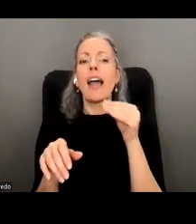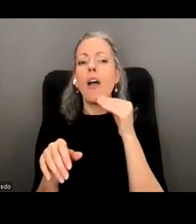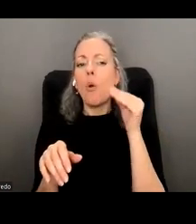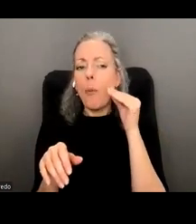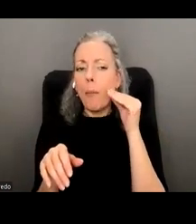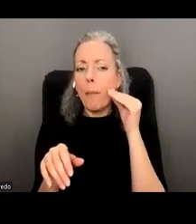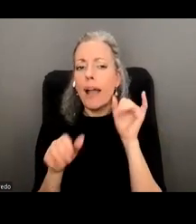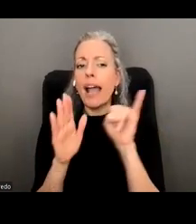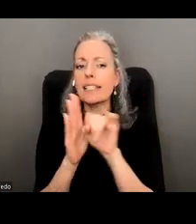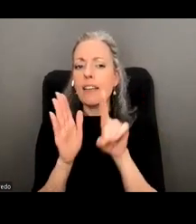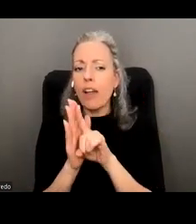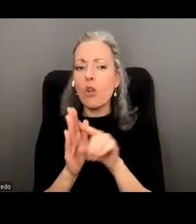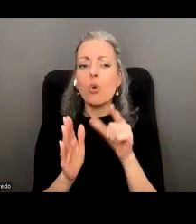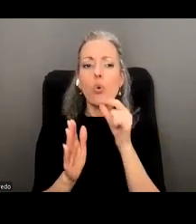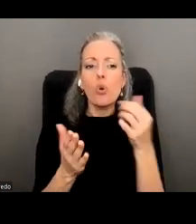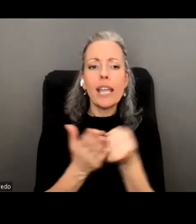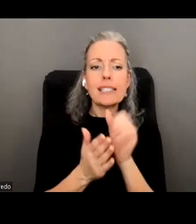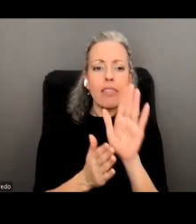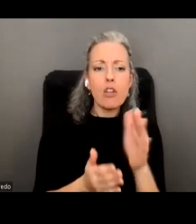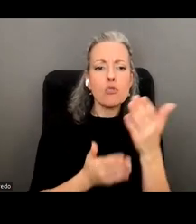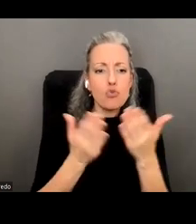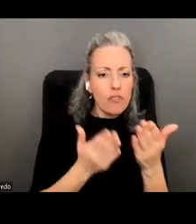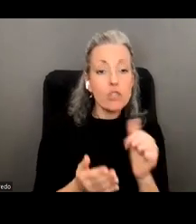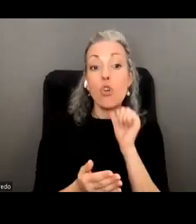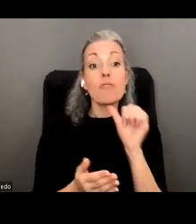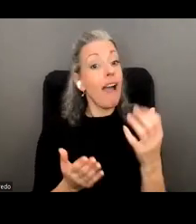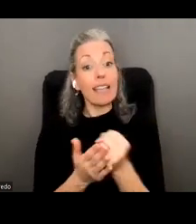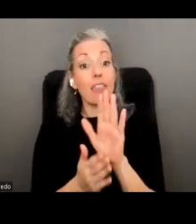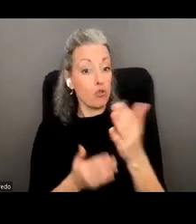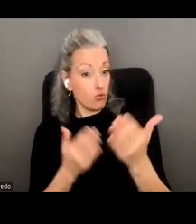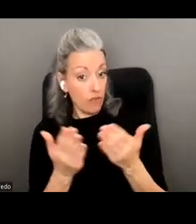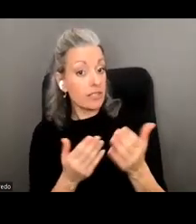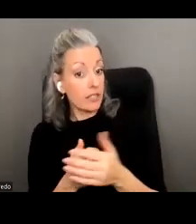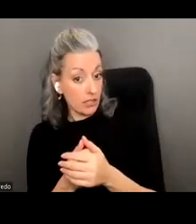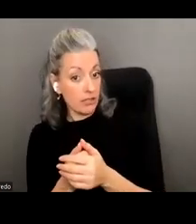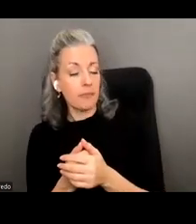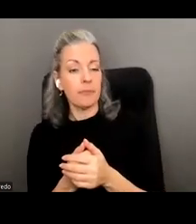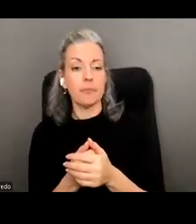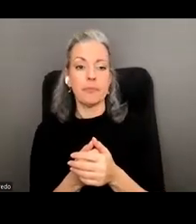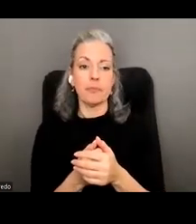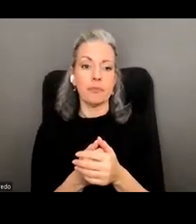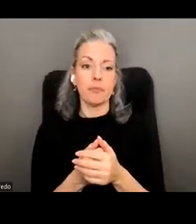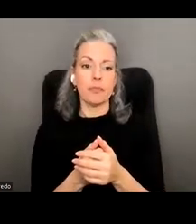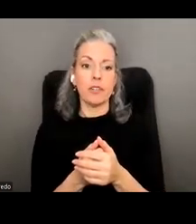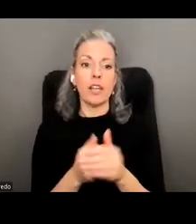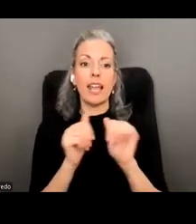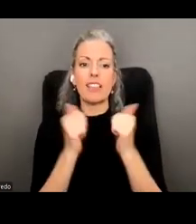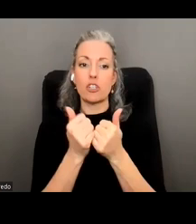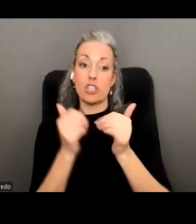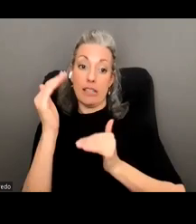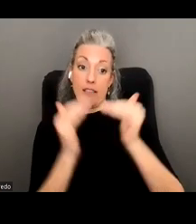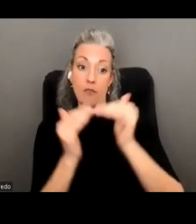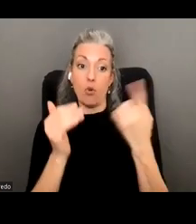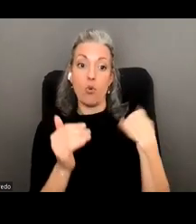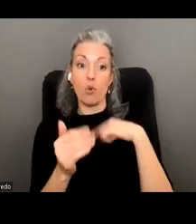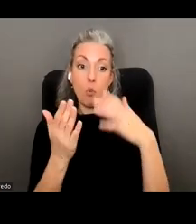or isn't receiving their services within their programs and their departments. And at the agency level, we want to do